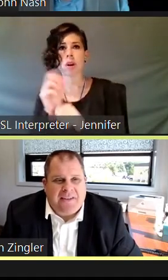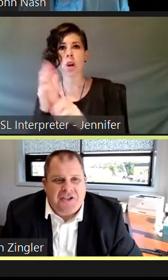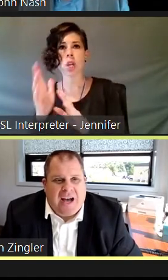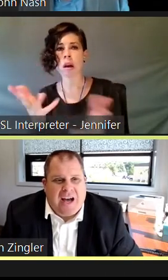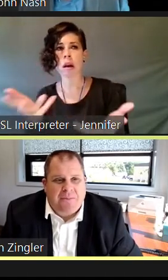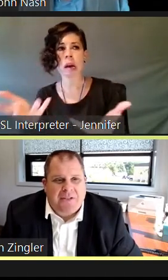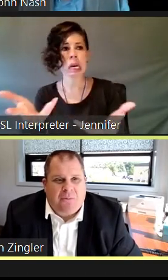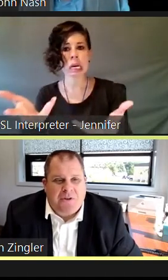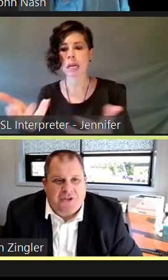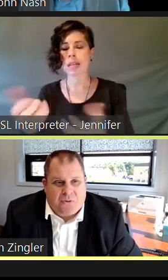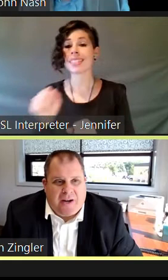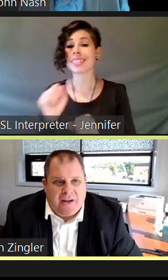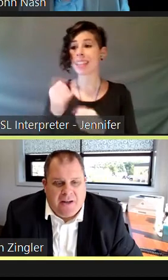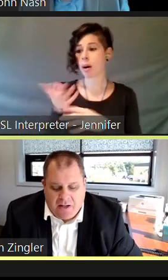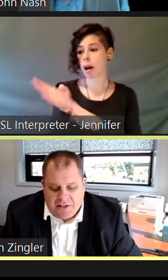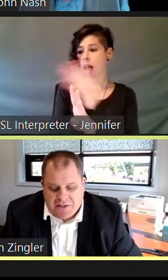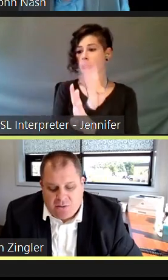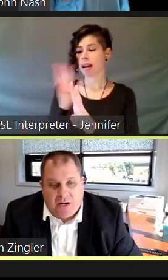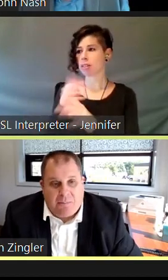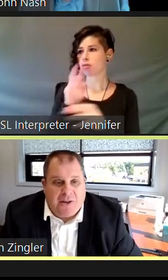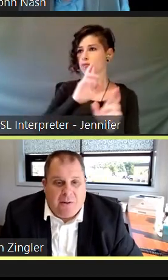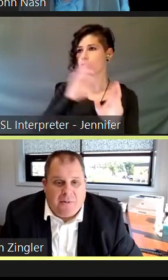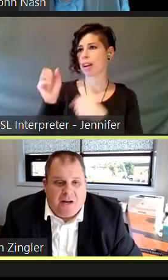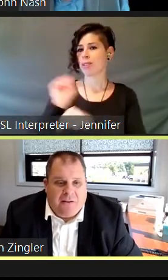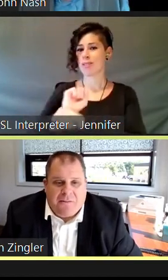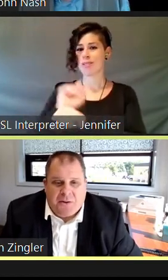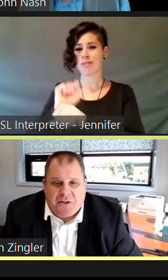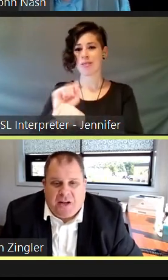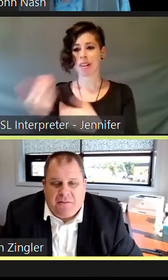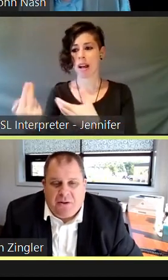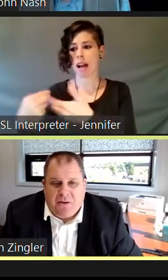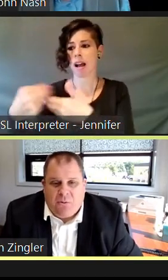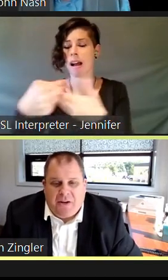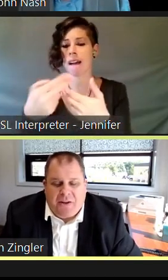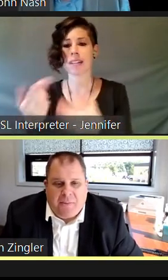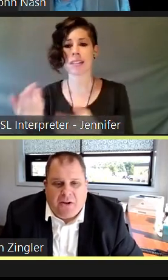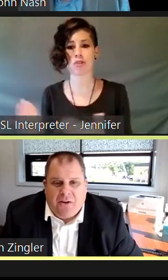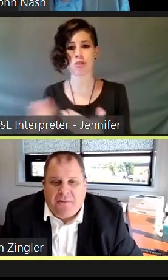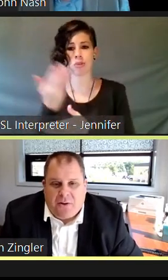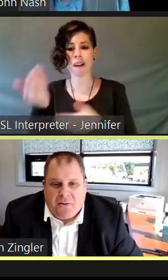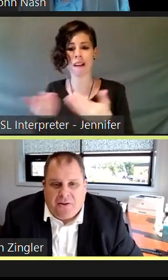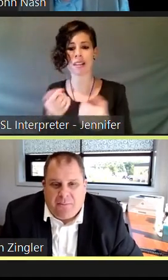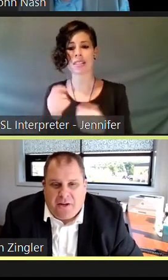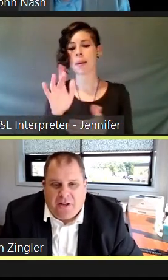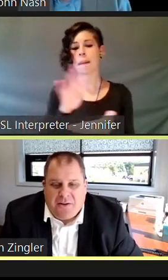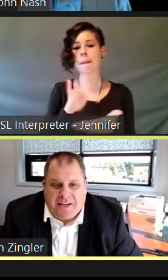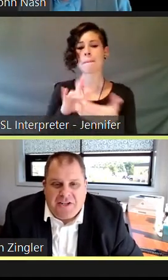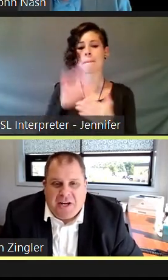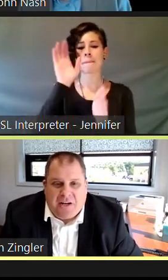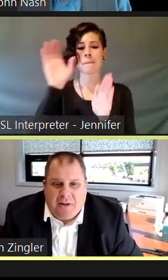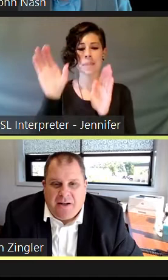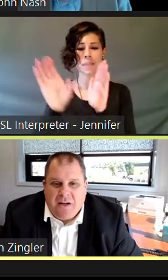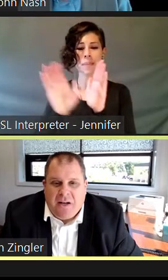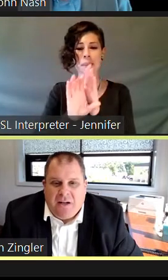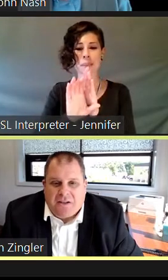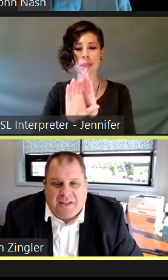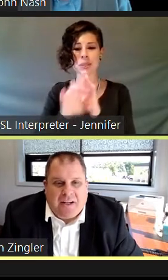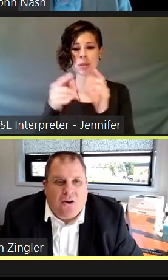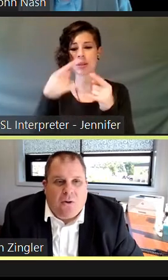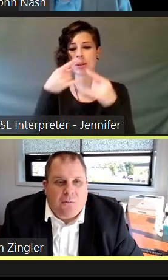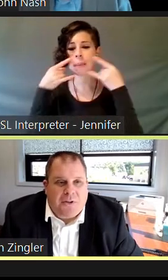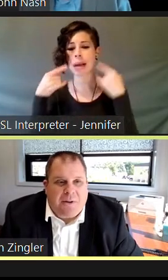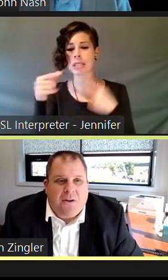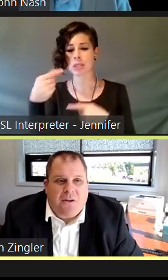to get these jobs, which is great. So a couple of them, first off, the one in the middle, the photo there in the middle, you got a gentleman, looks